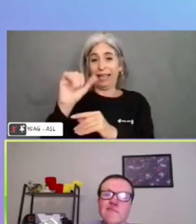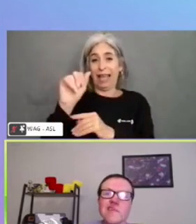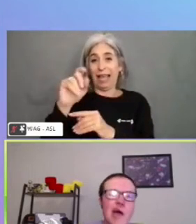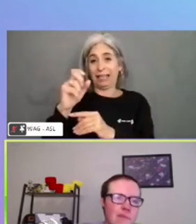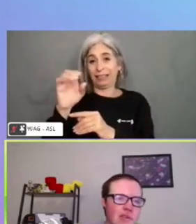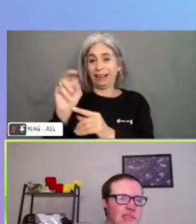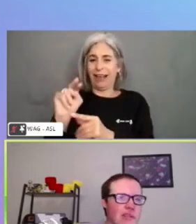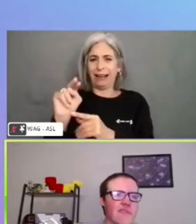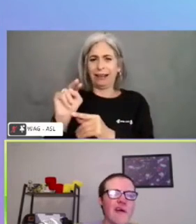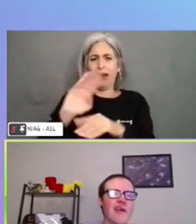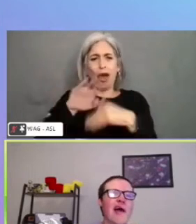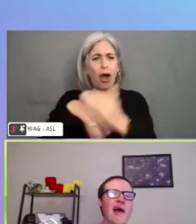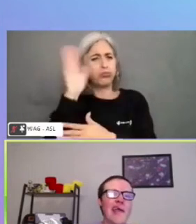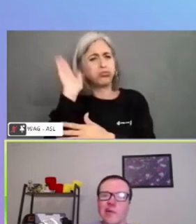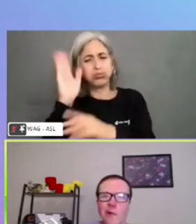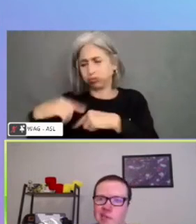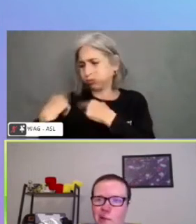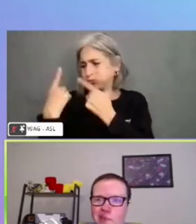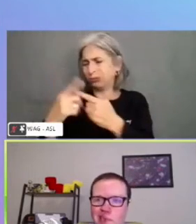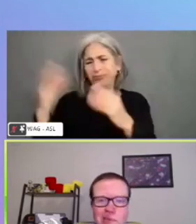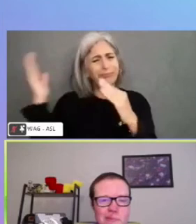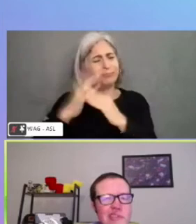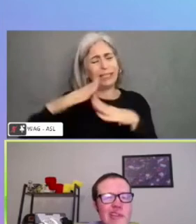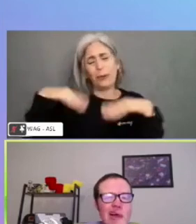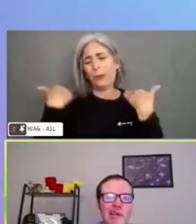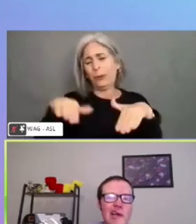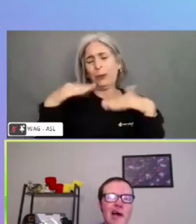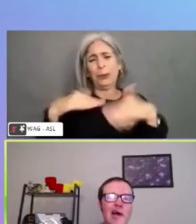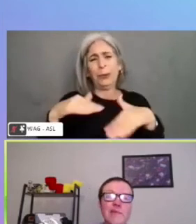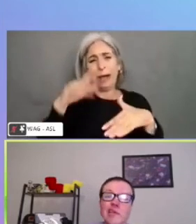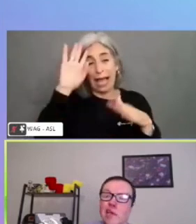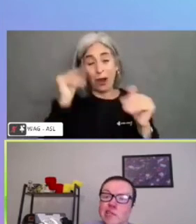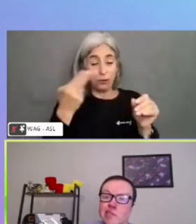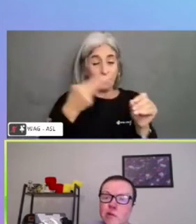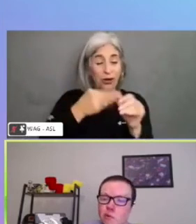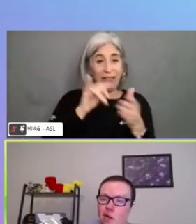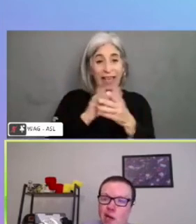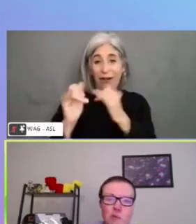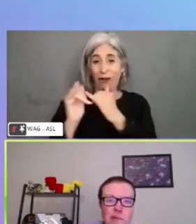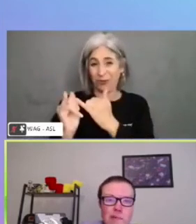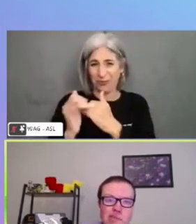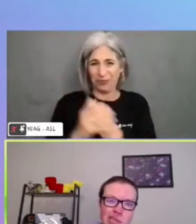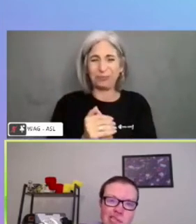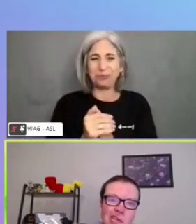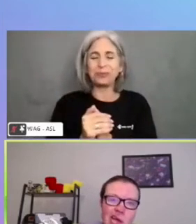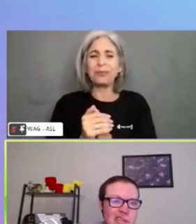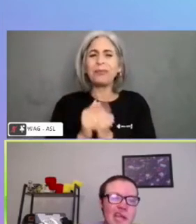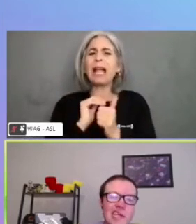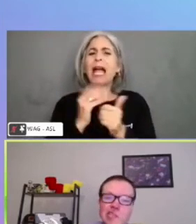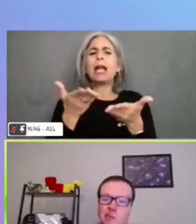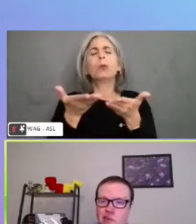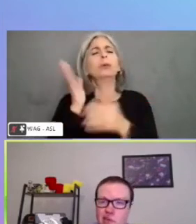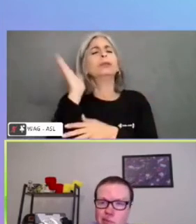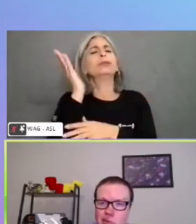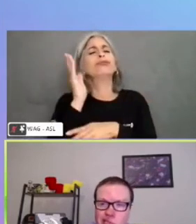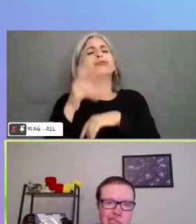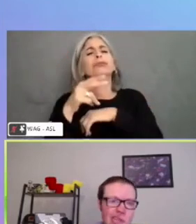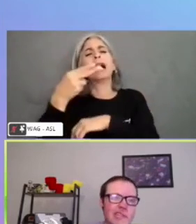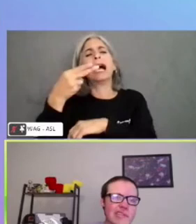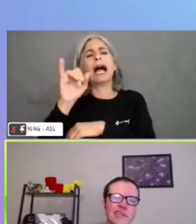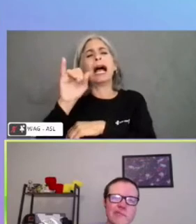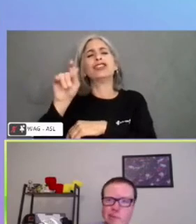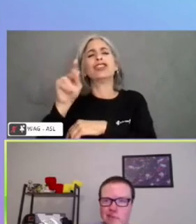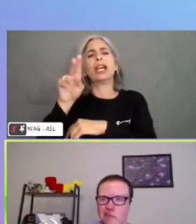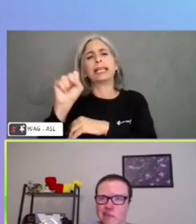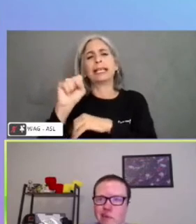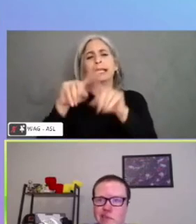been phenomenal so far. I can only hope to contribute to that. Yeah, so I will be presenting Hijacking Screenreaders with